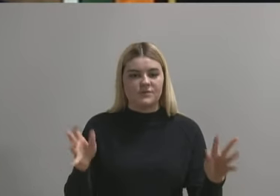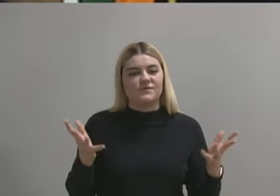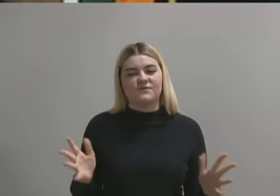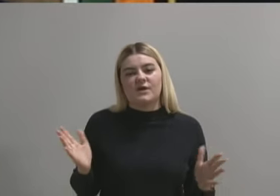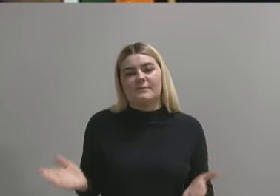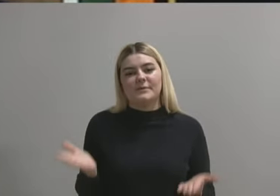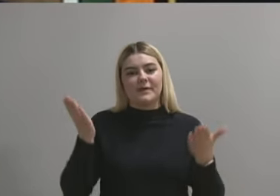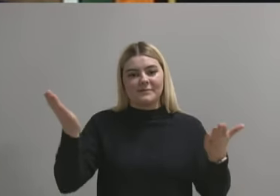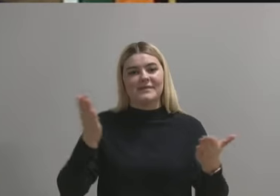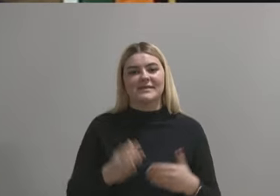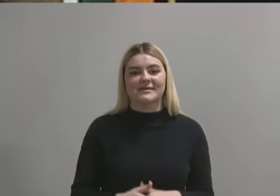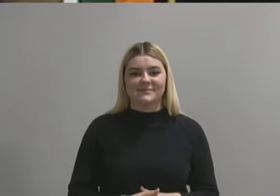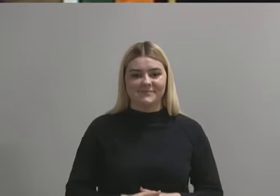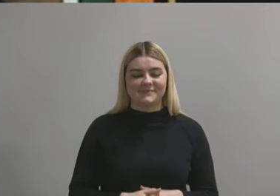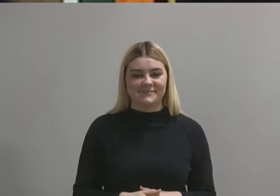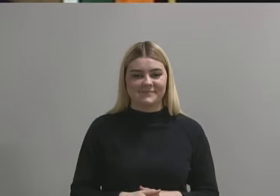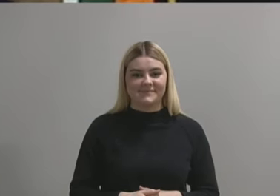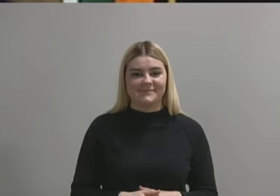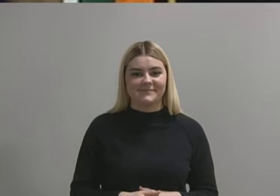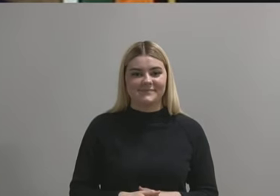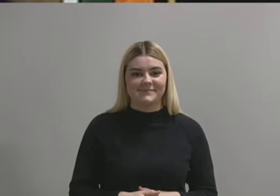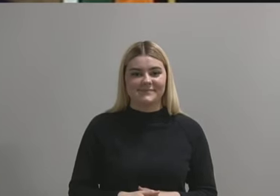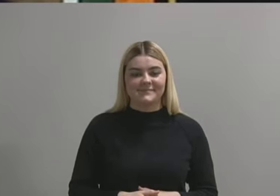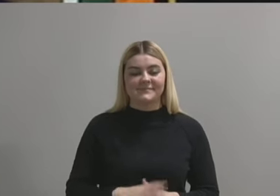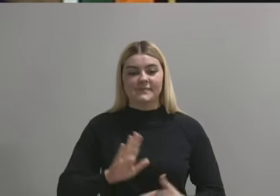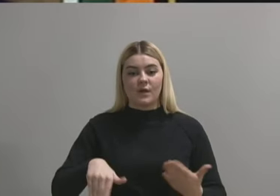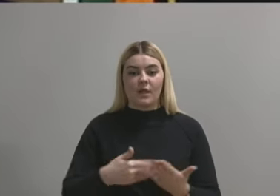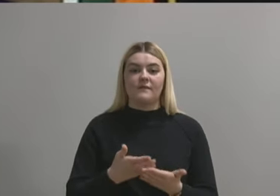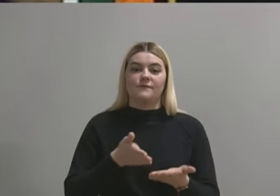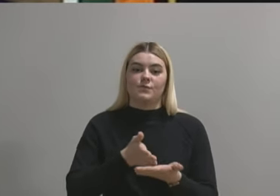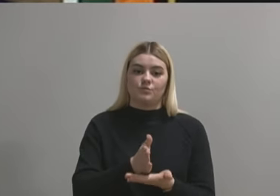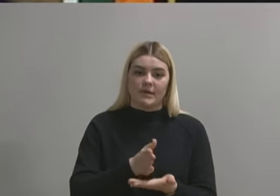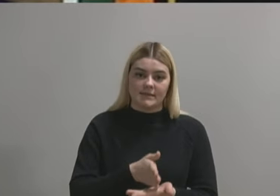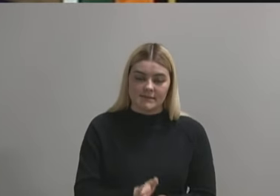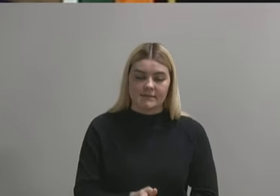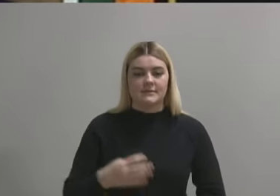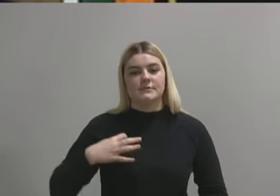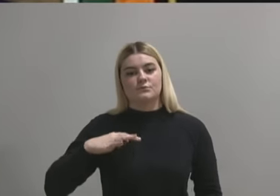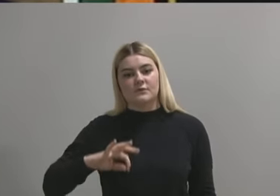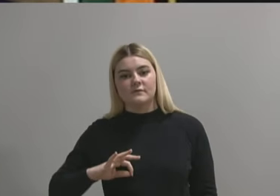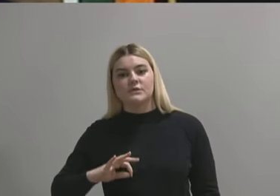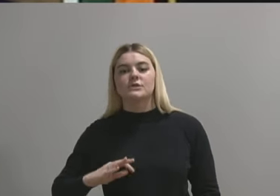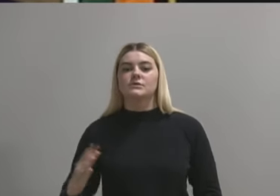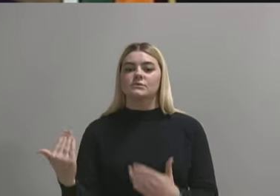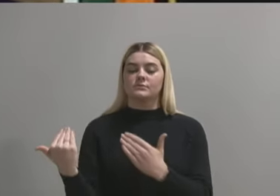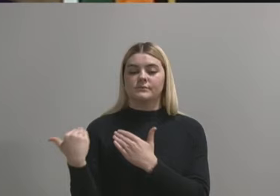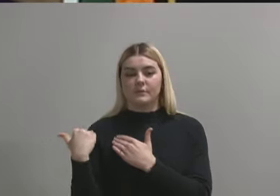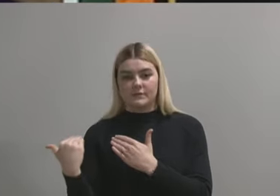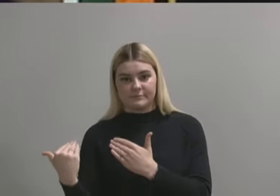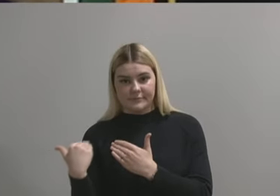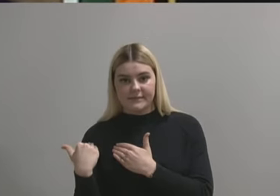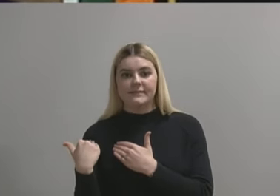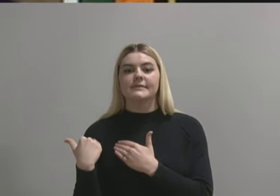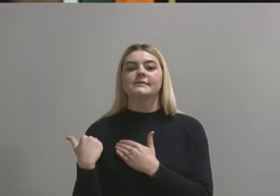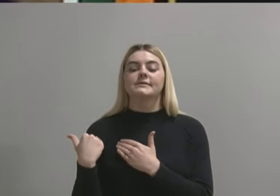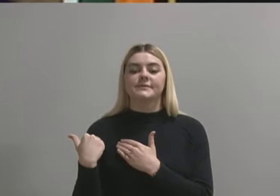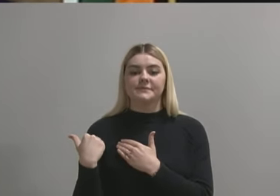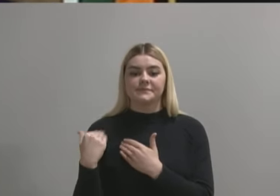been recommended. With all the rights, privileges, responsibilities,